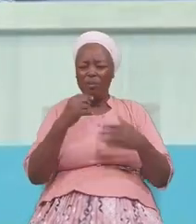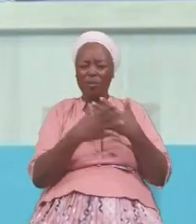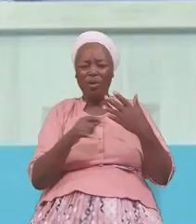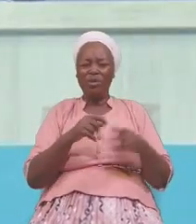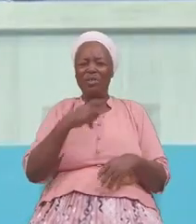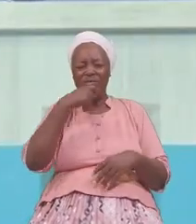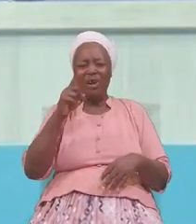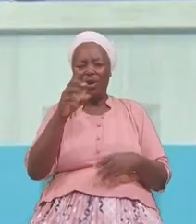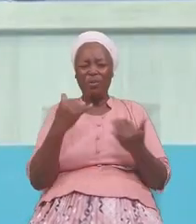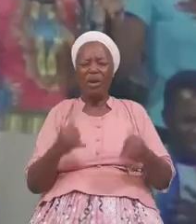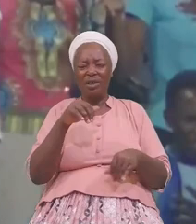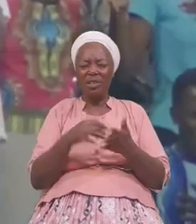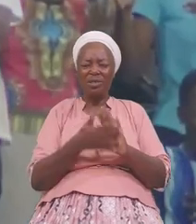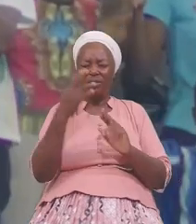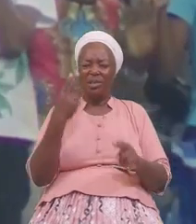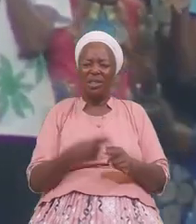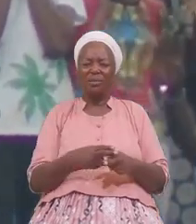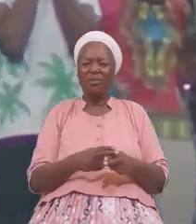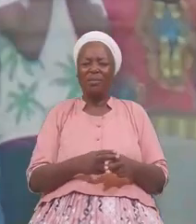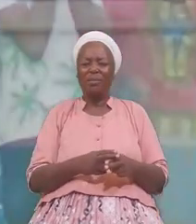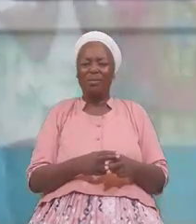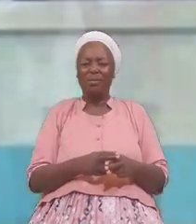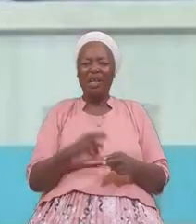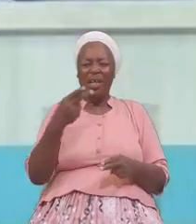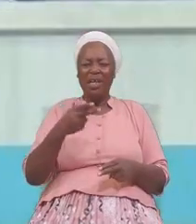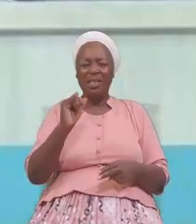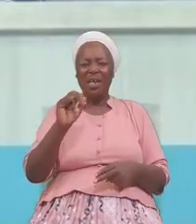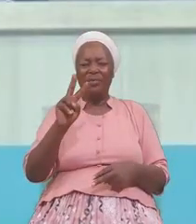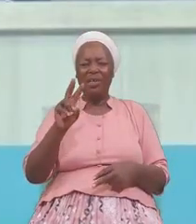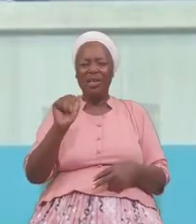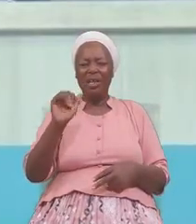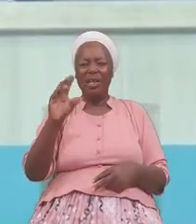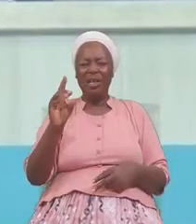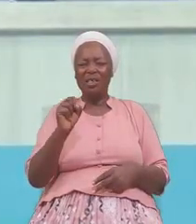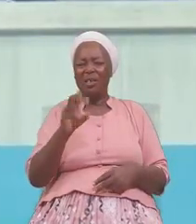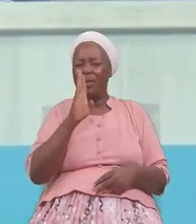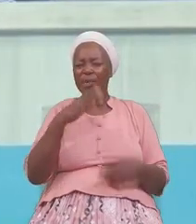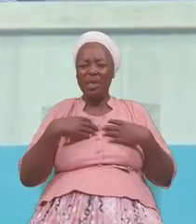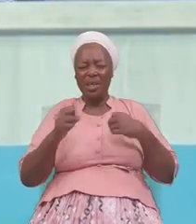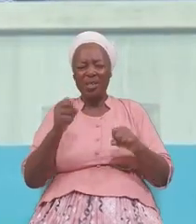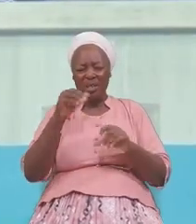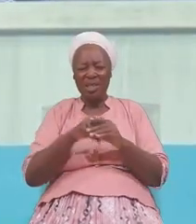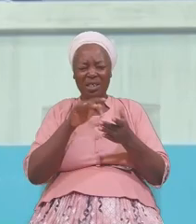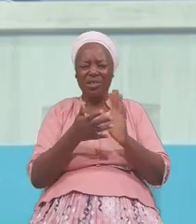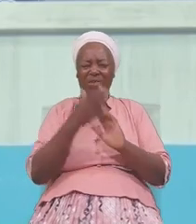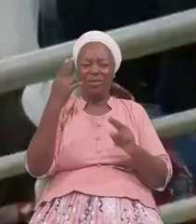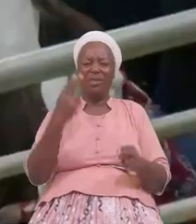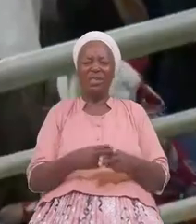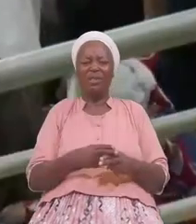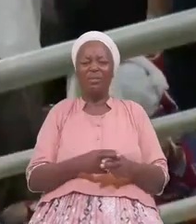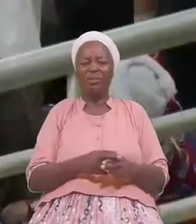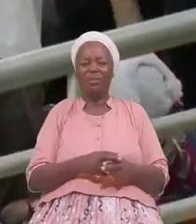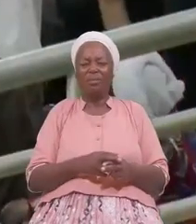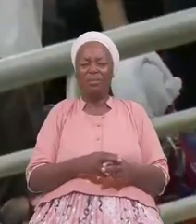in Jesus' name. HIV AIDS, be healed in Jesus' name.